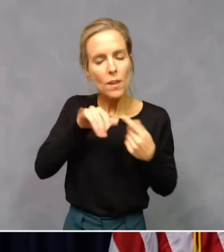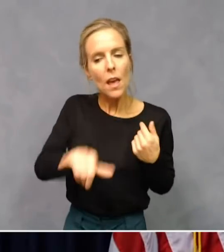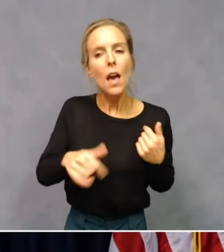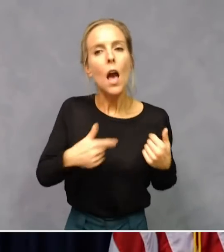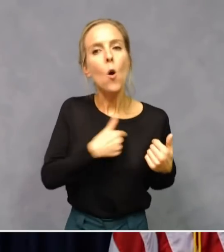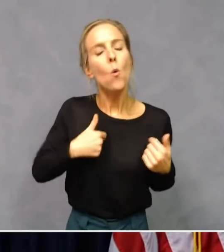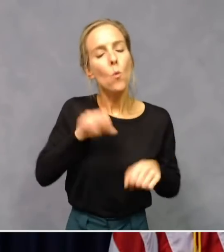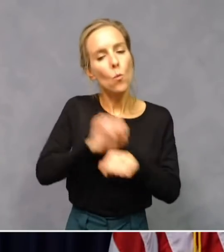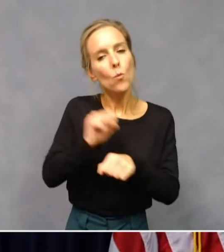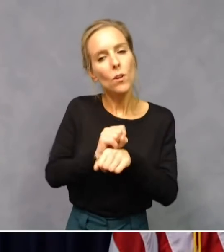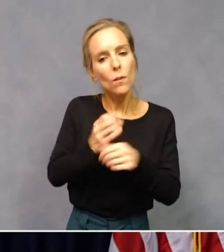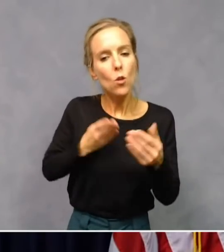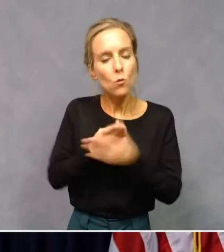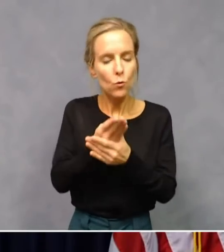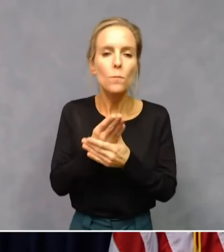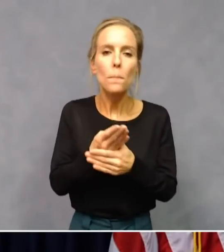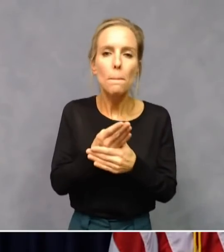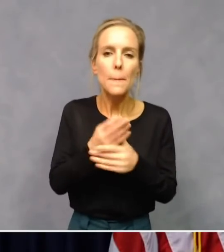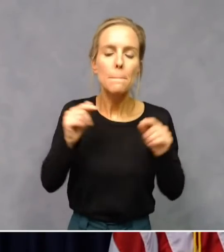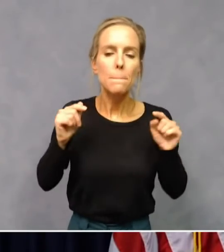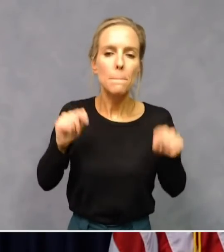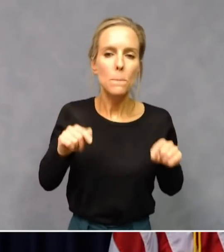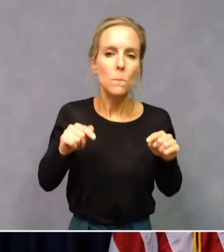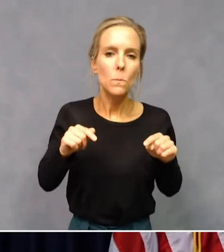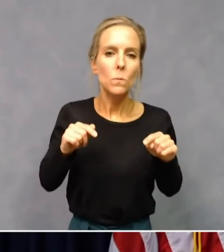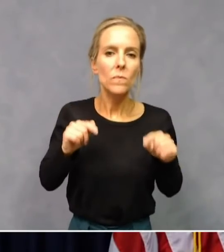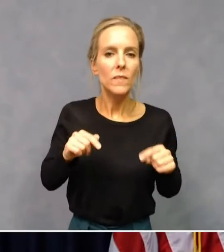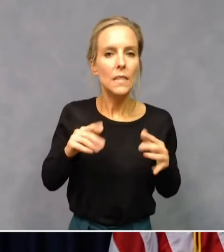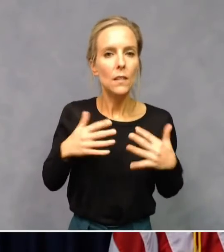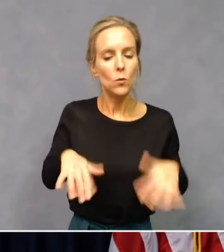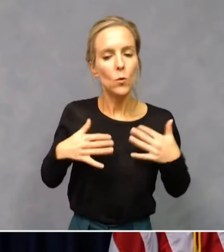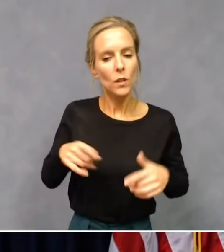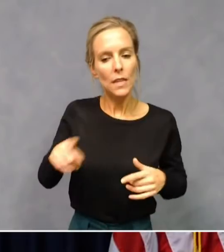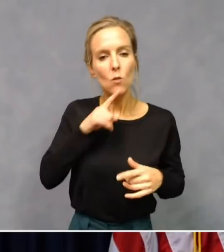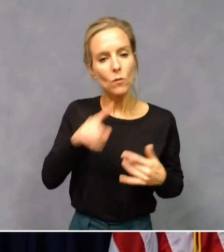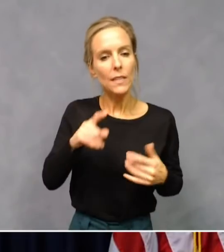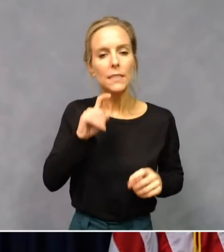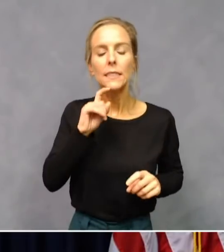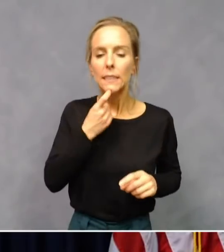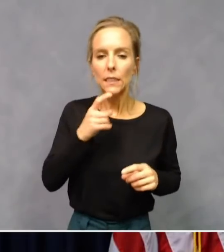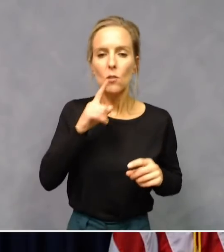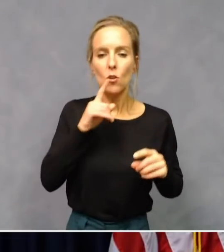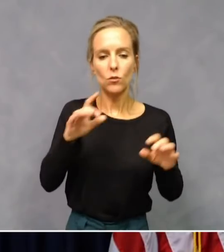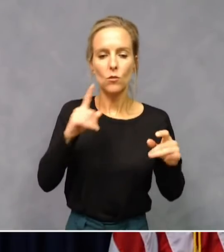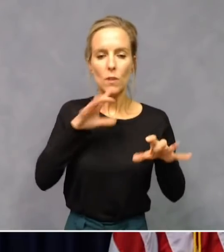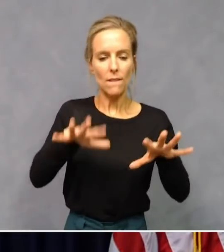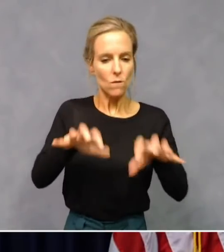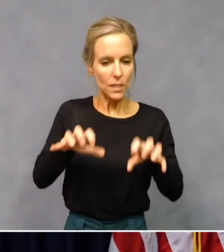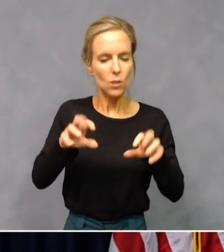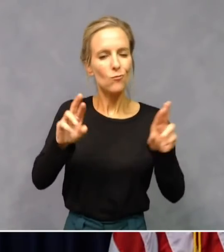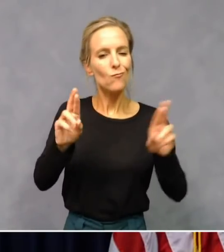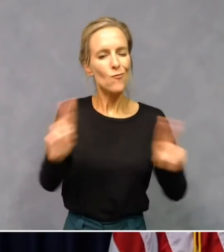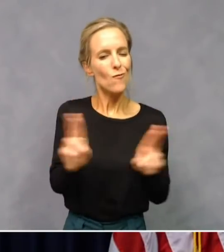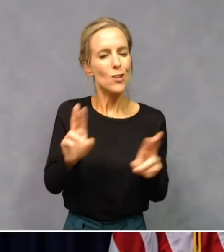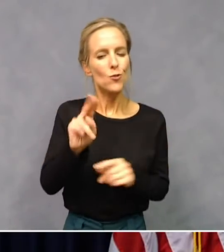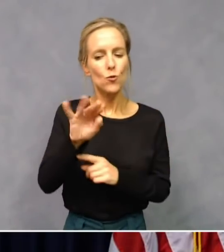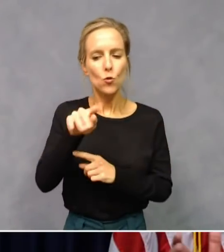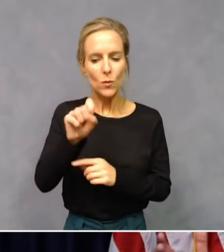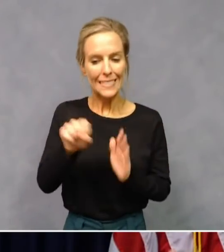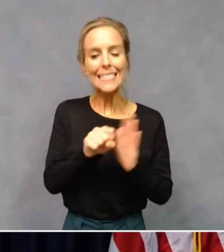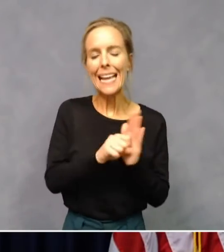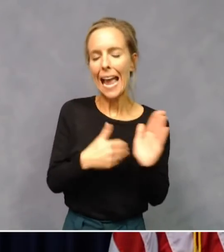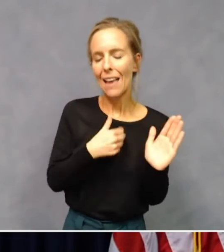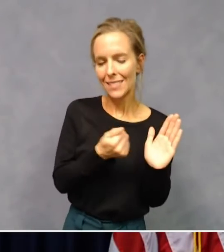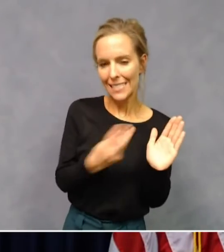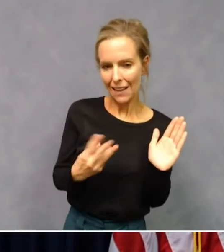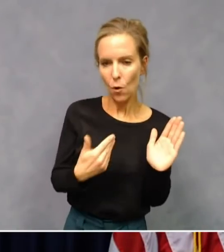these intense refrigeration units right now. The state has several. We certainly have holding locations